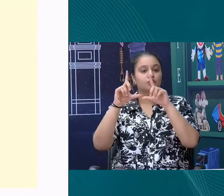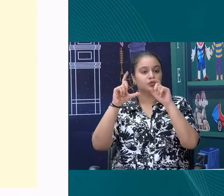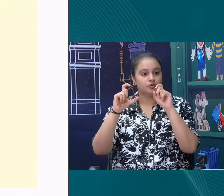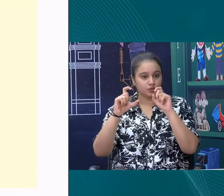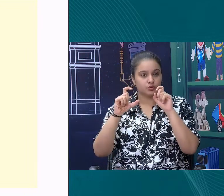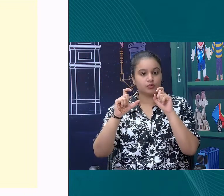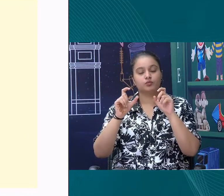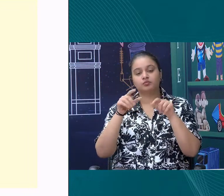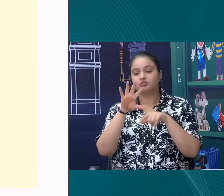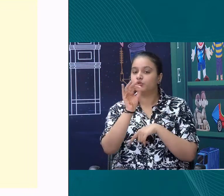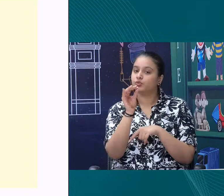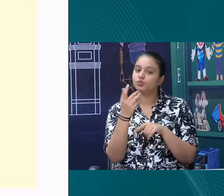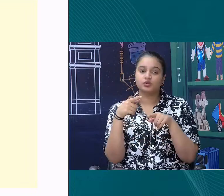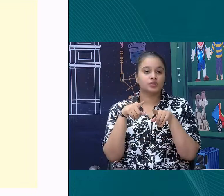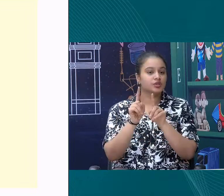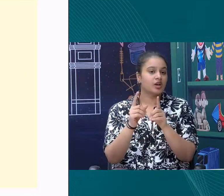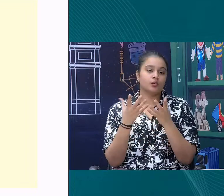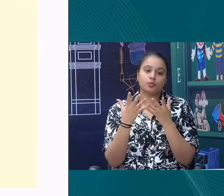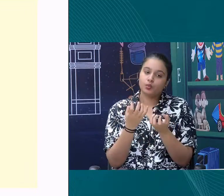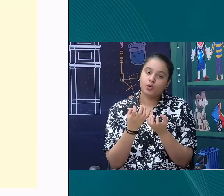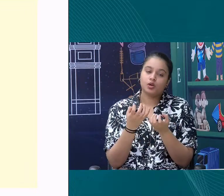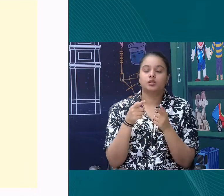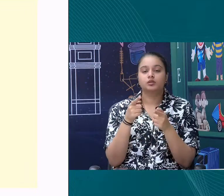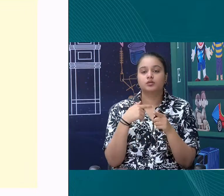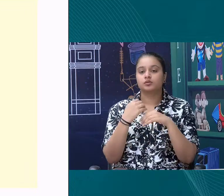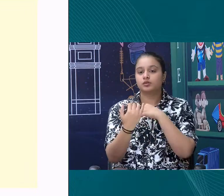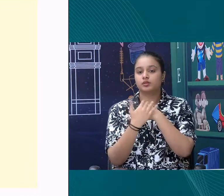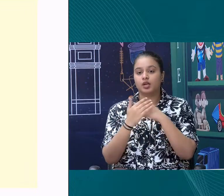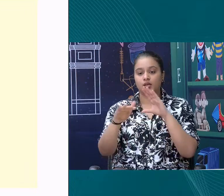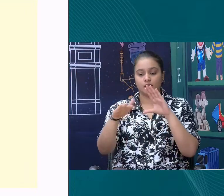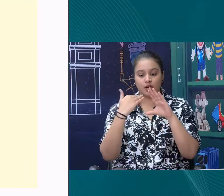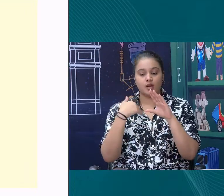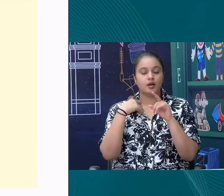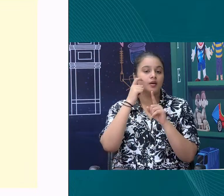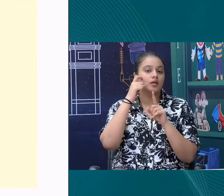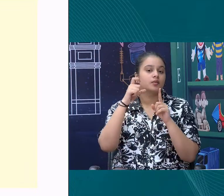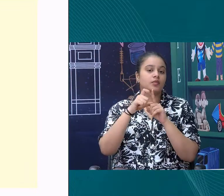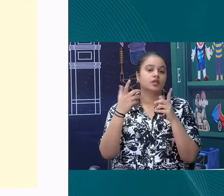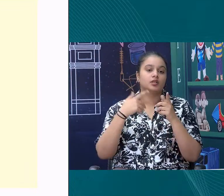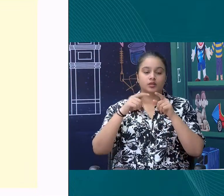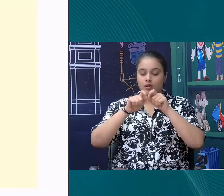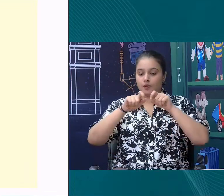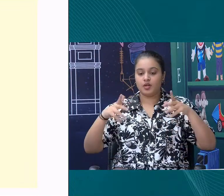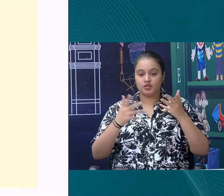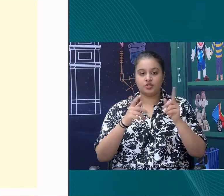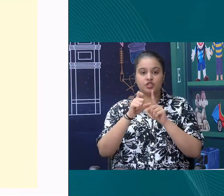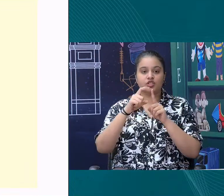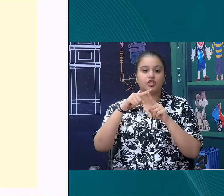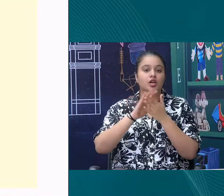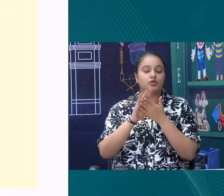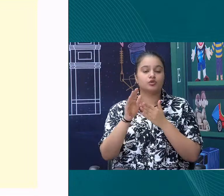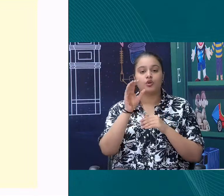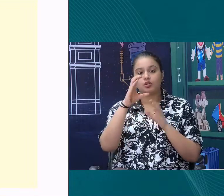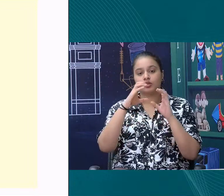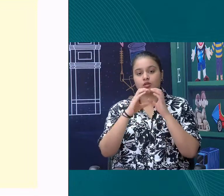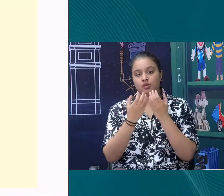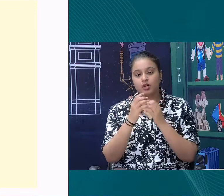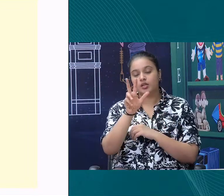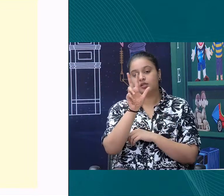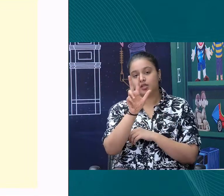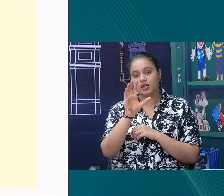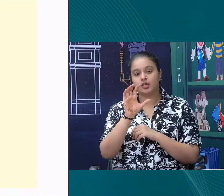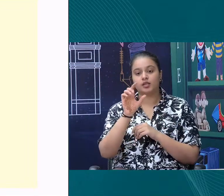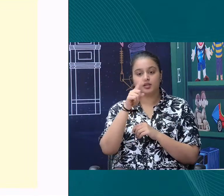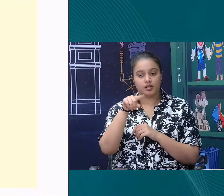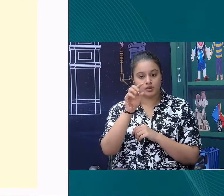but it's totally optional, and mail your homework to us on the email ID that we've been mentioning. This is